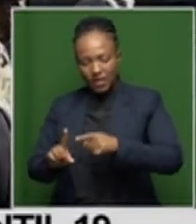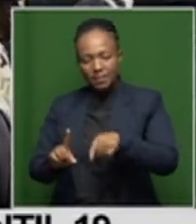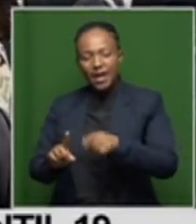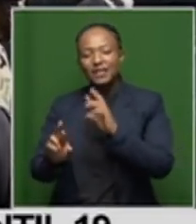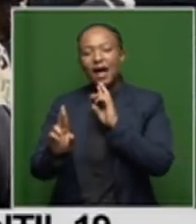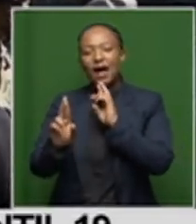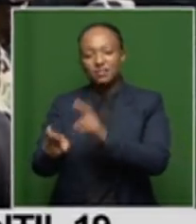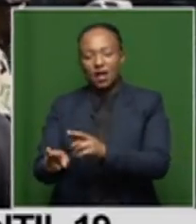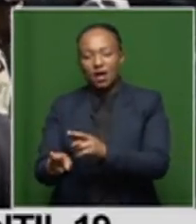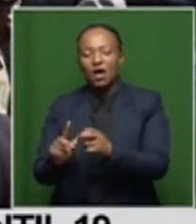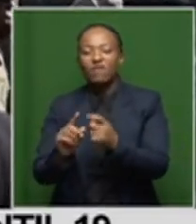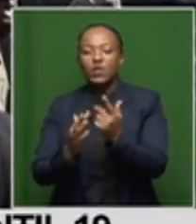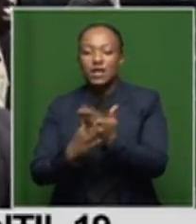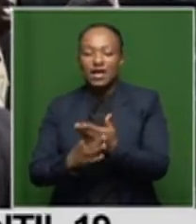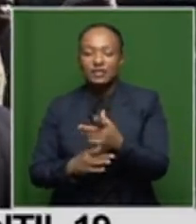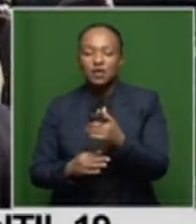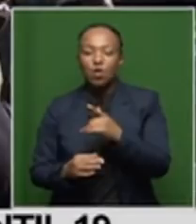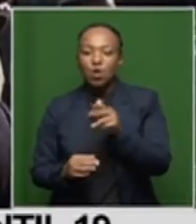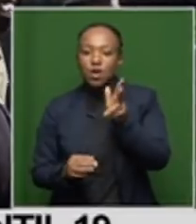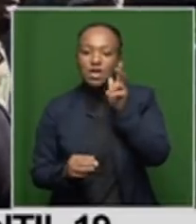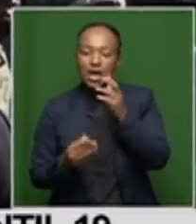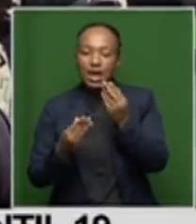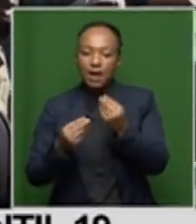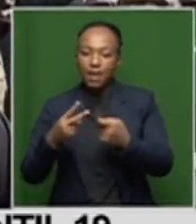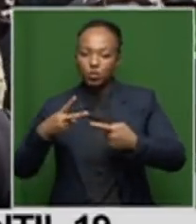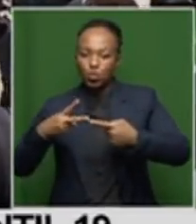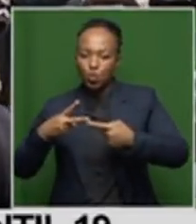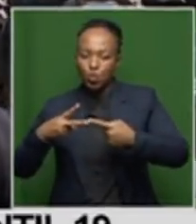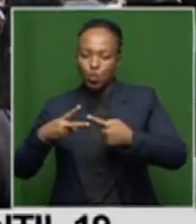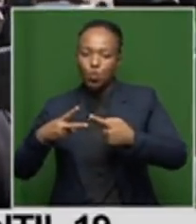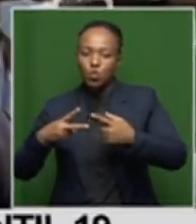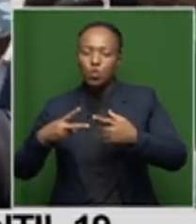merits. Listening to the plea of accused number 2, they dealt with